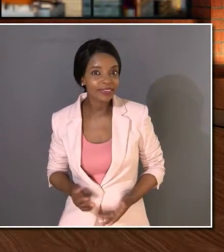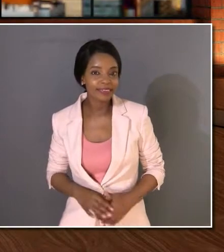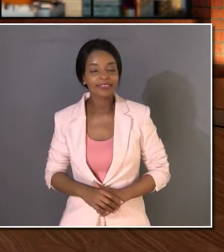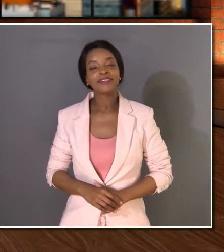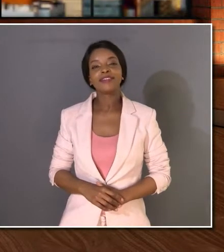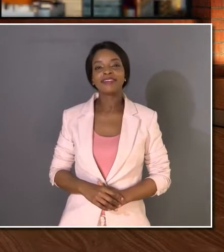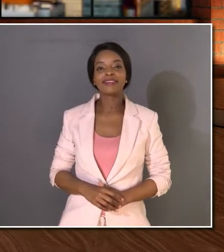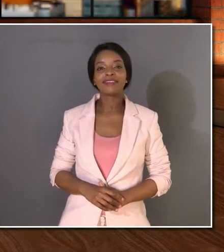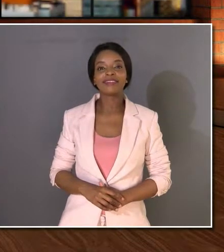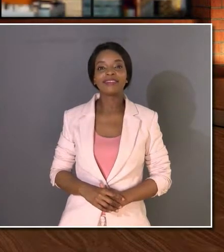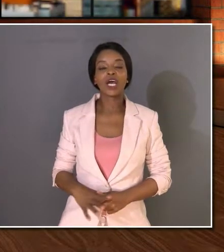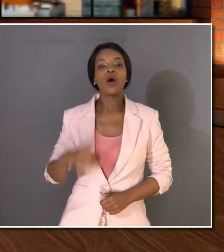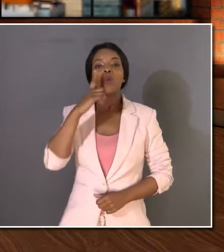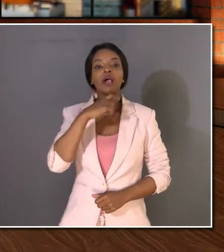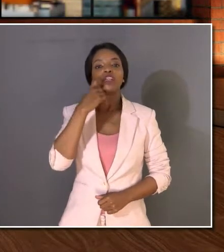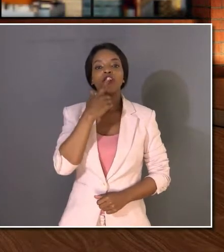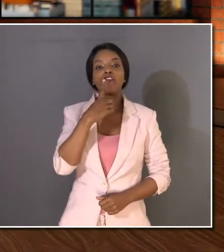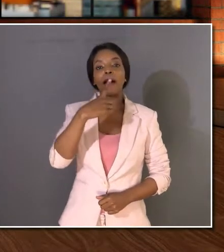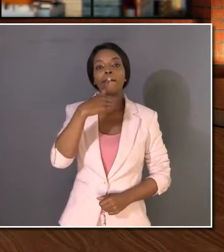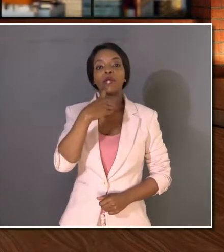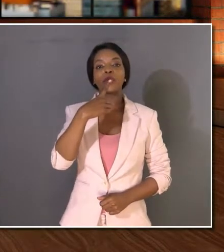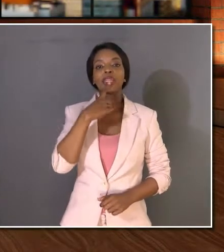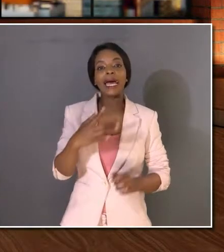Word of Mouth Digital Marketing Systems.